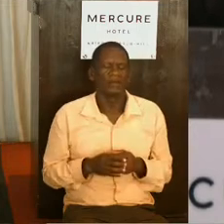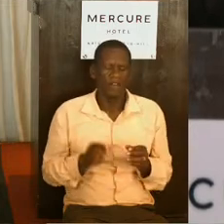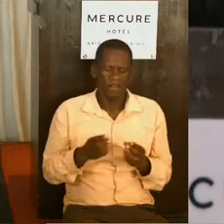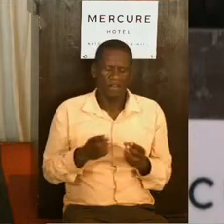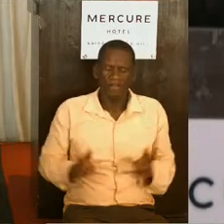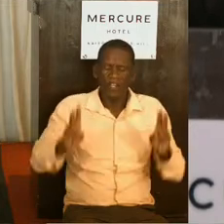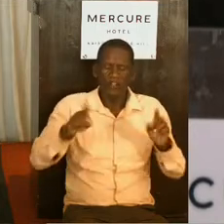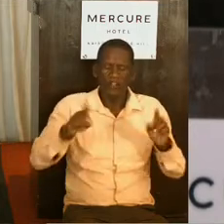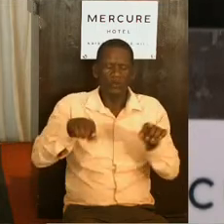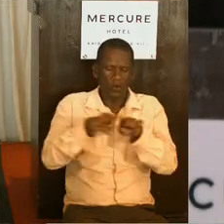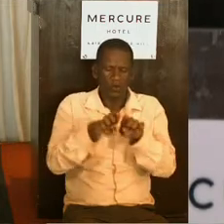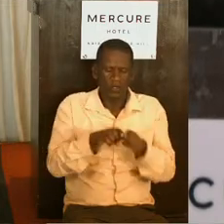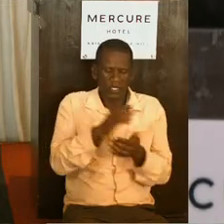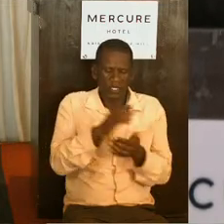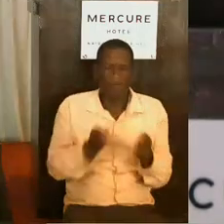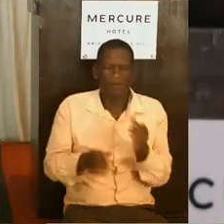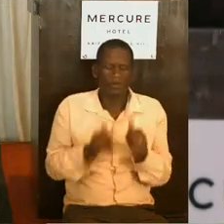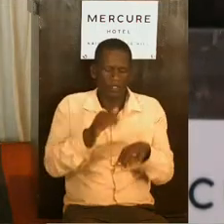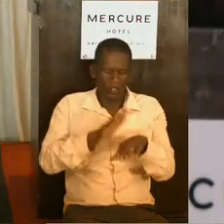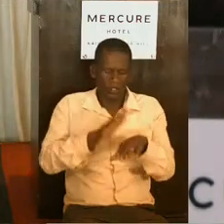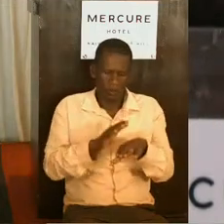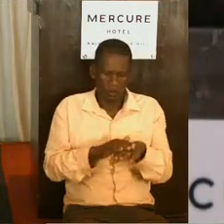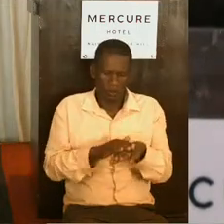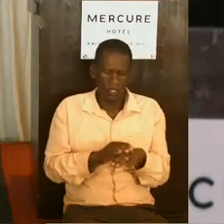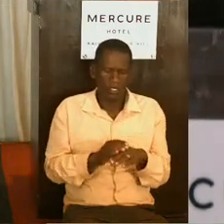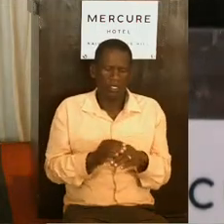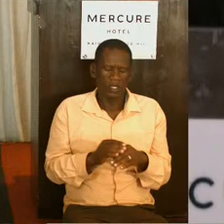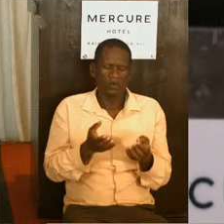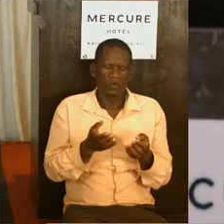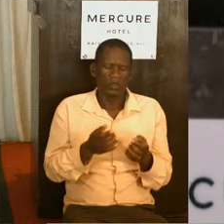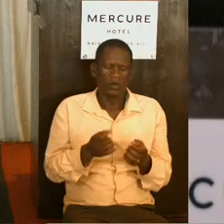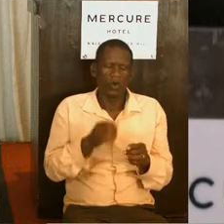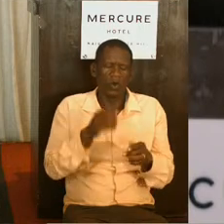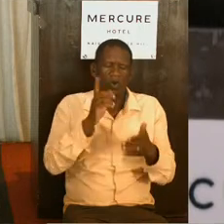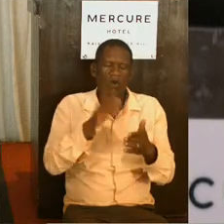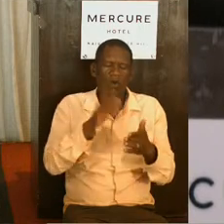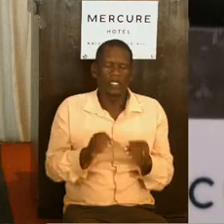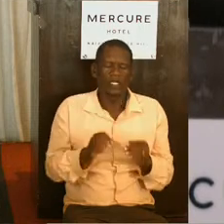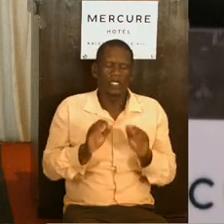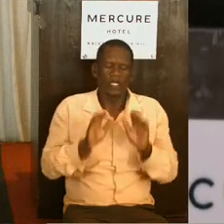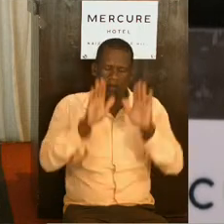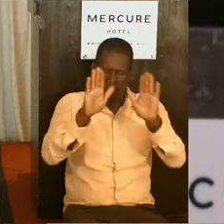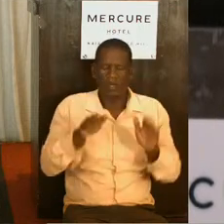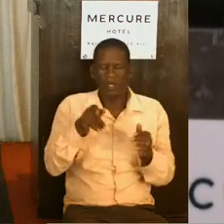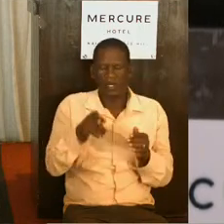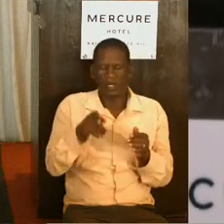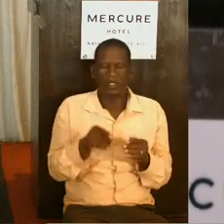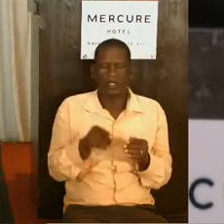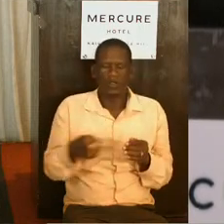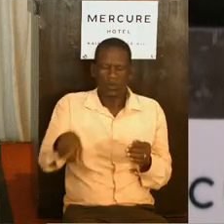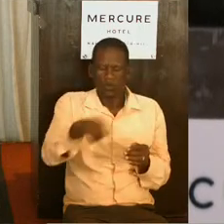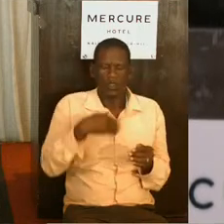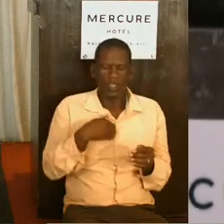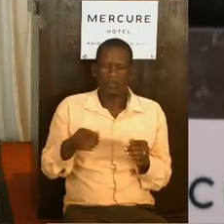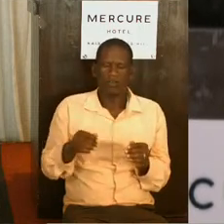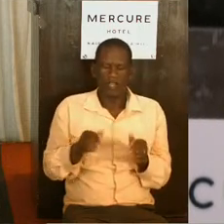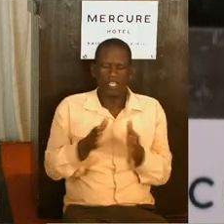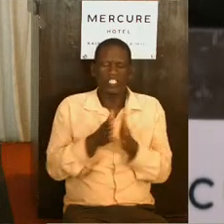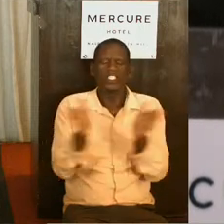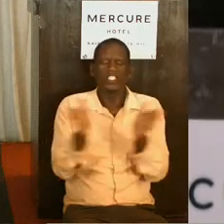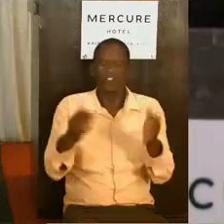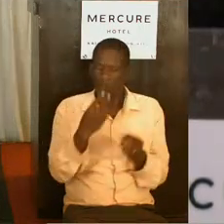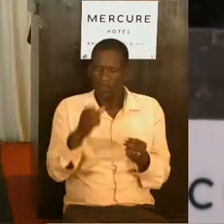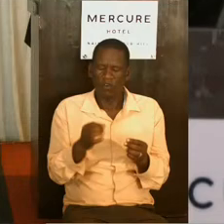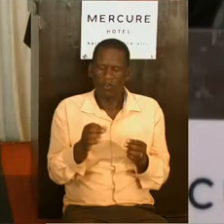very also is something which is good desirable or worthy well there is the world view of a